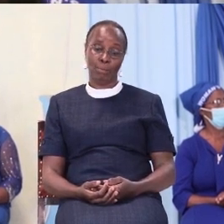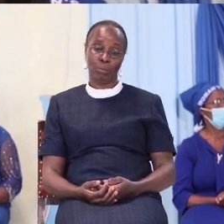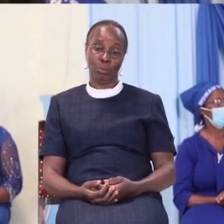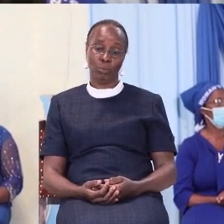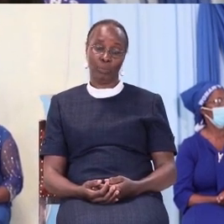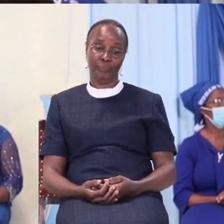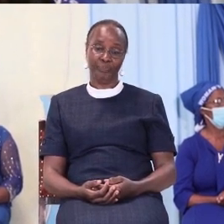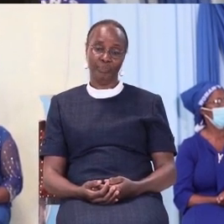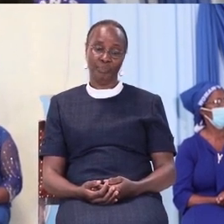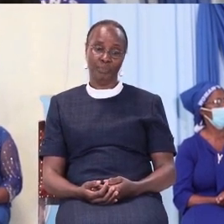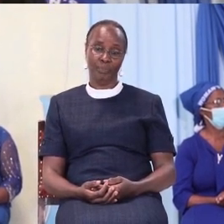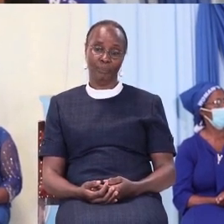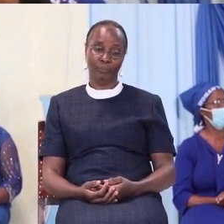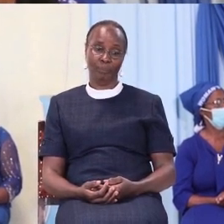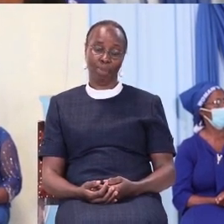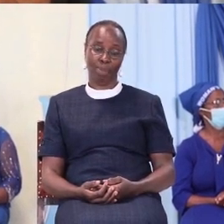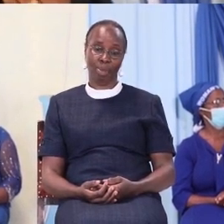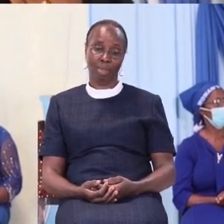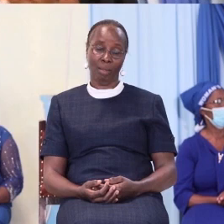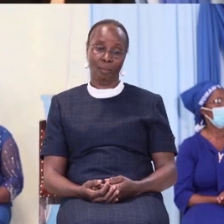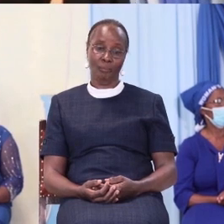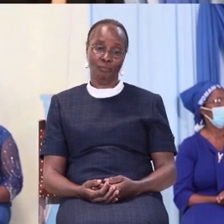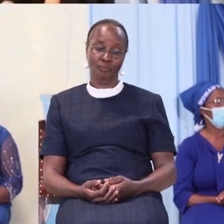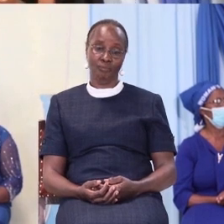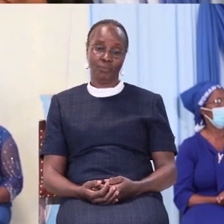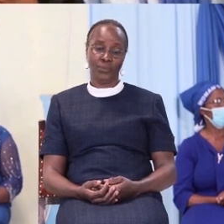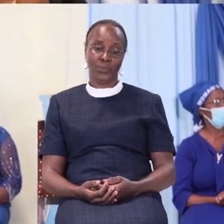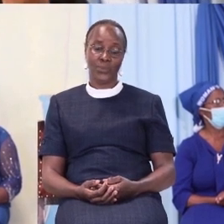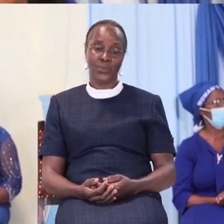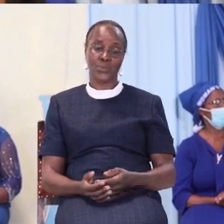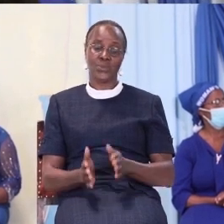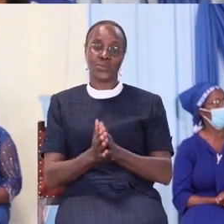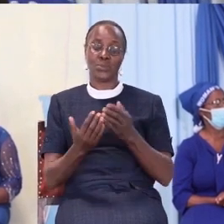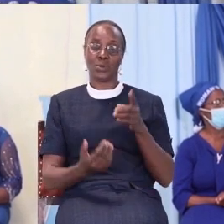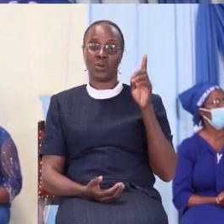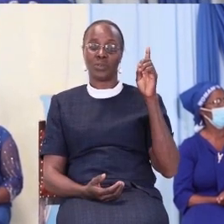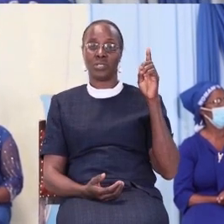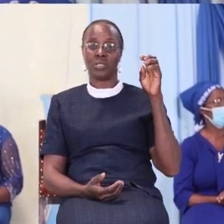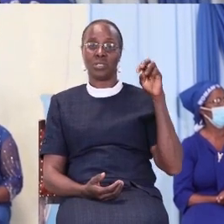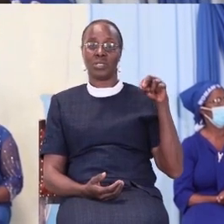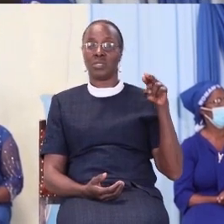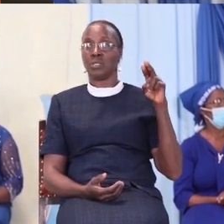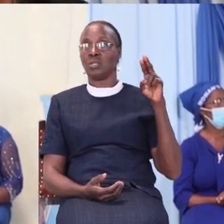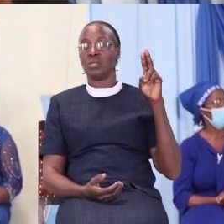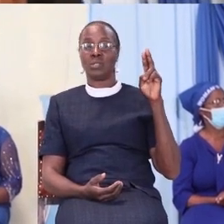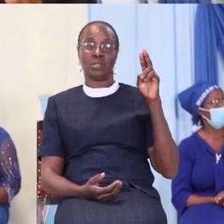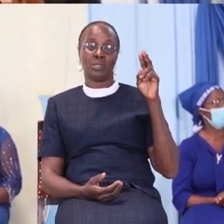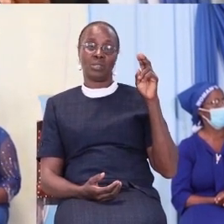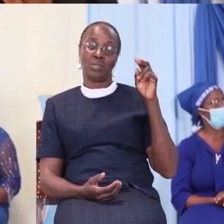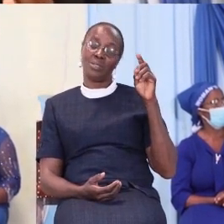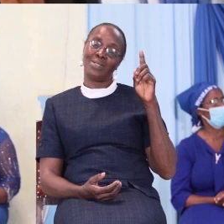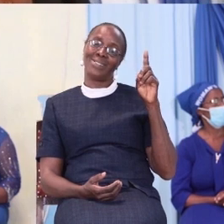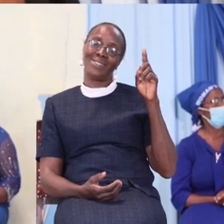the text from Deuteronomy chapter 9, from verse 1 through verse 12, explains